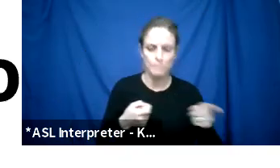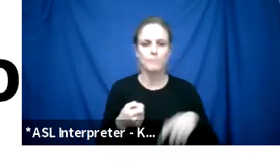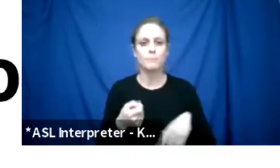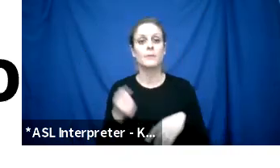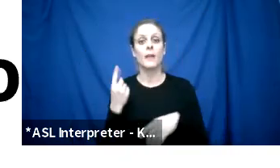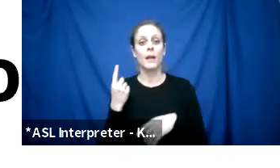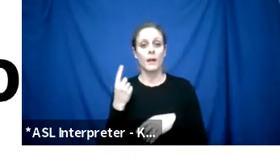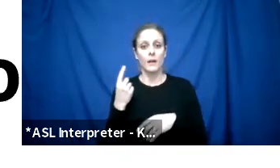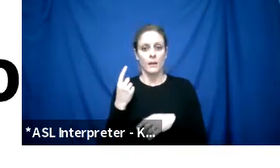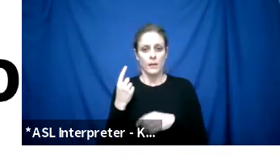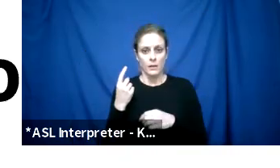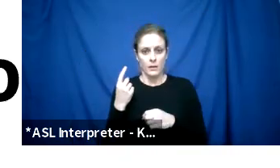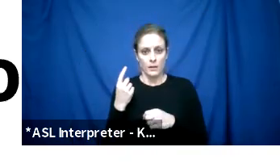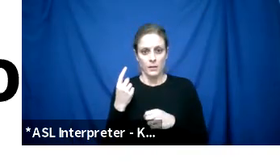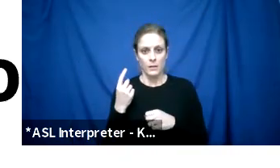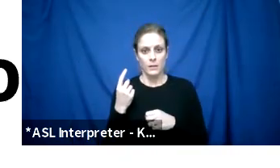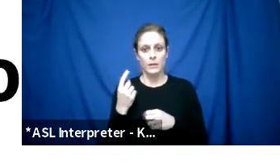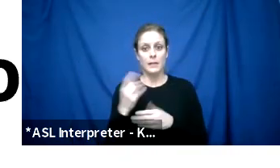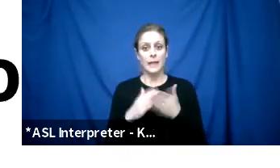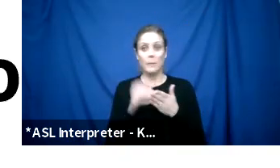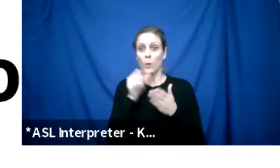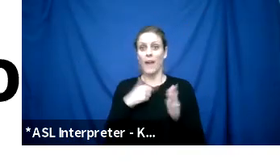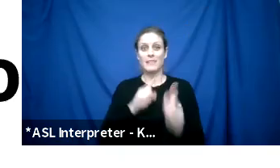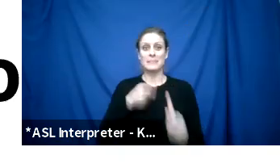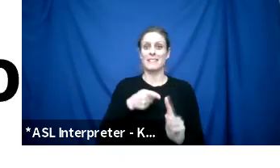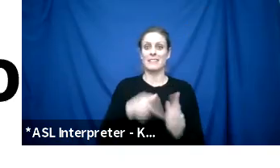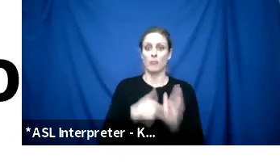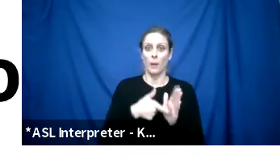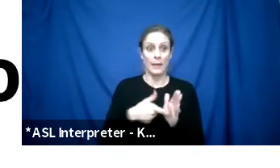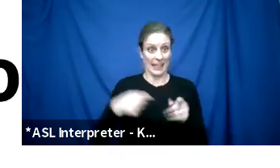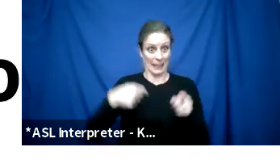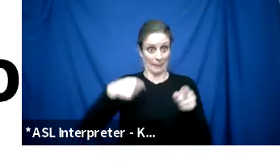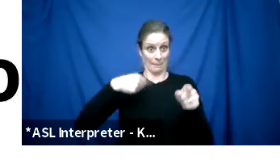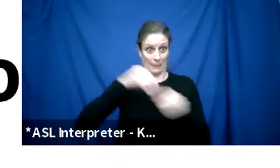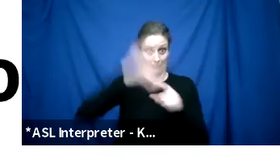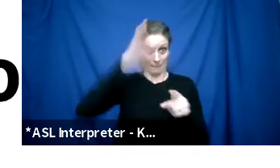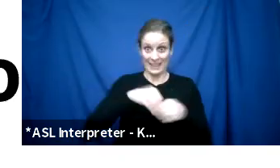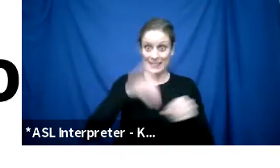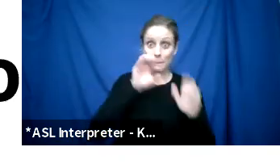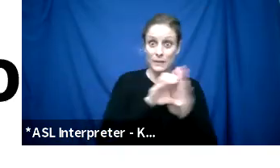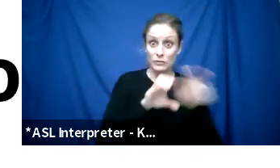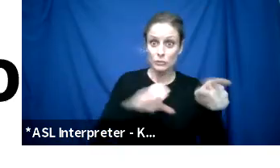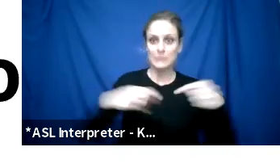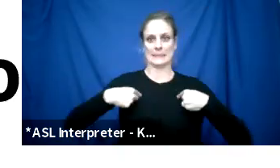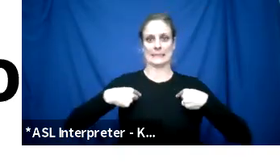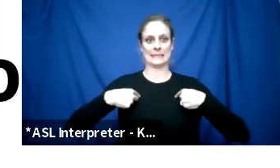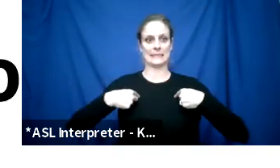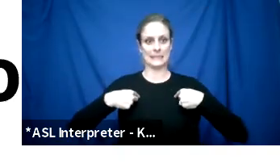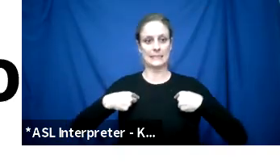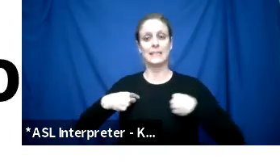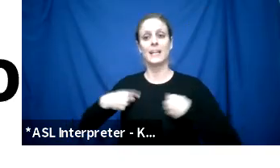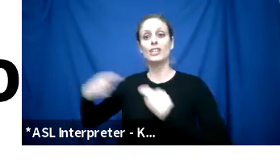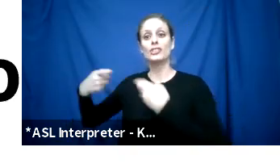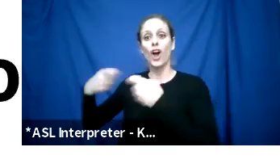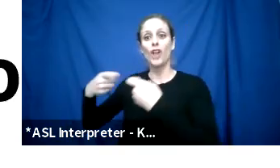provisions for them. Here you see me in this photograph actually reaching where the charging